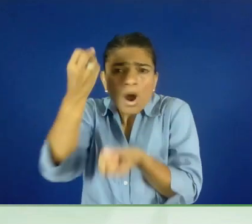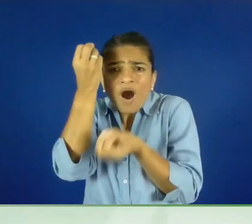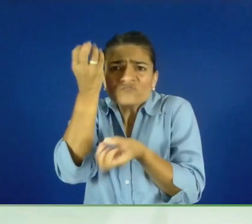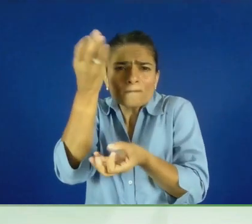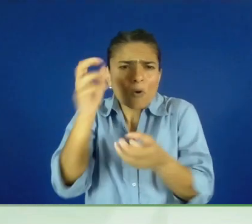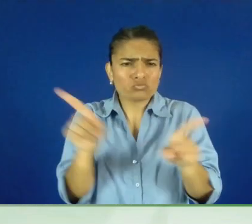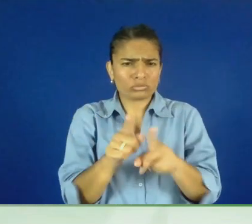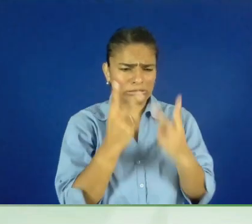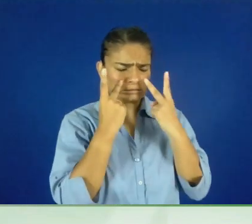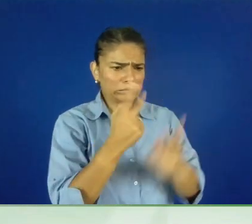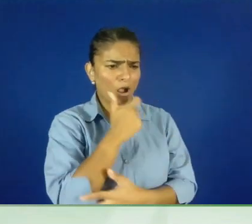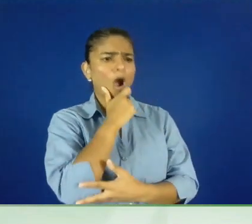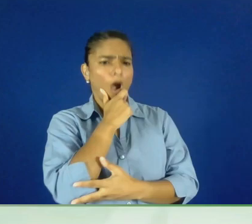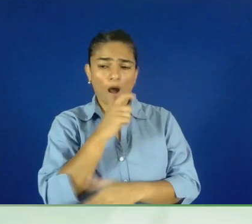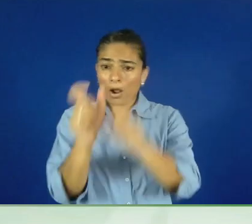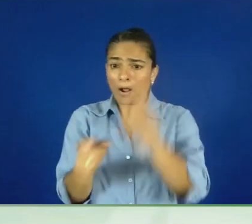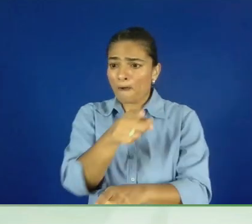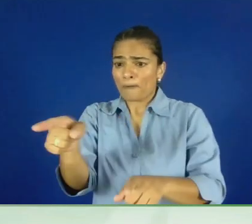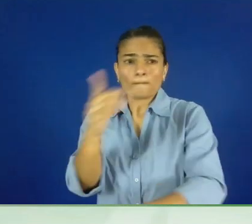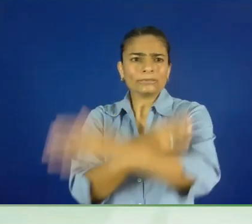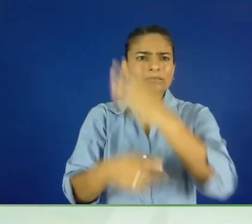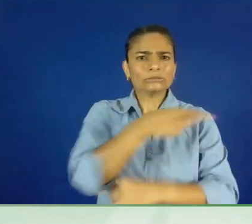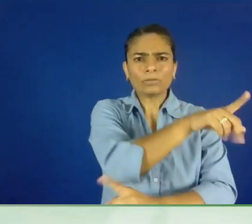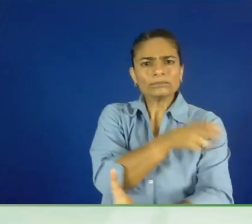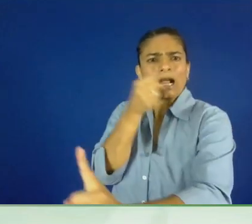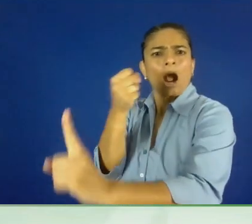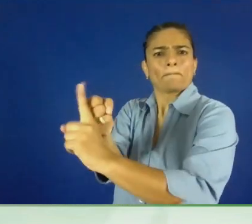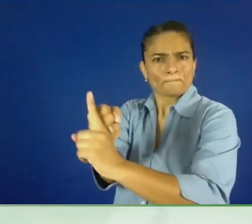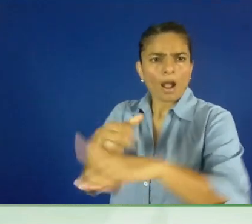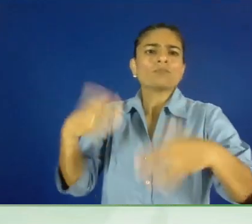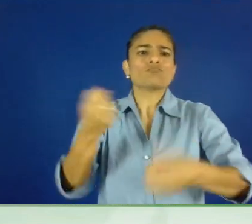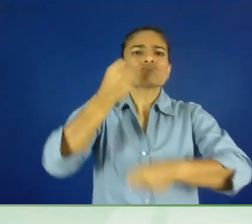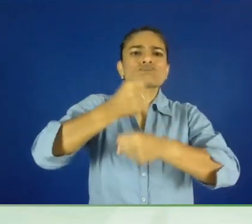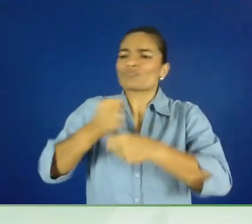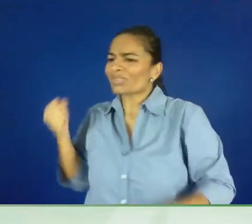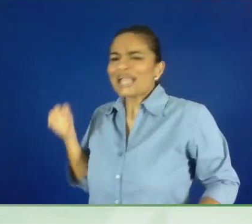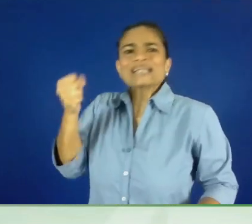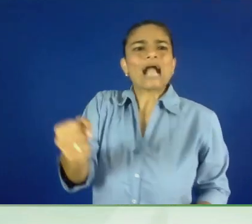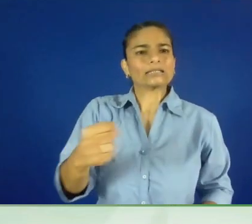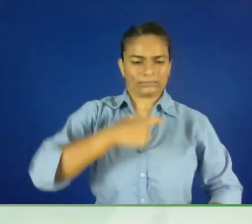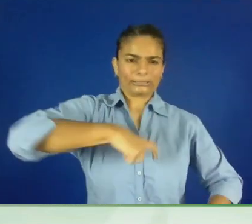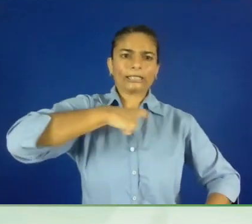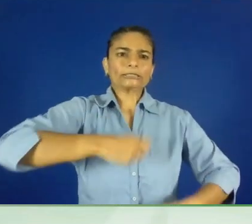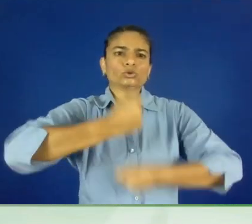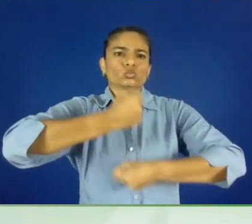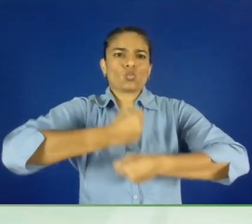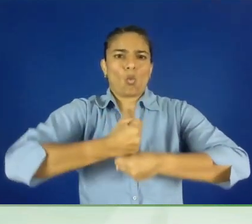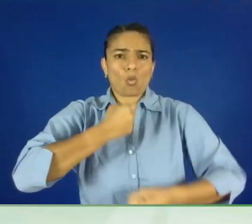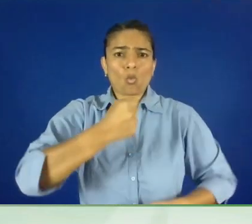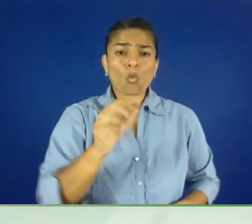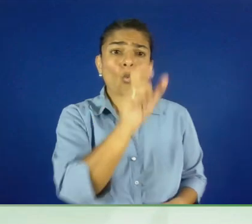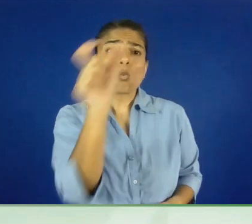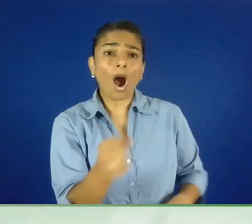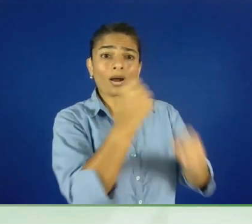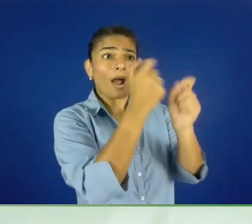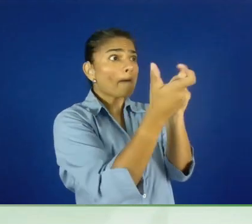because those that have an interest in the economic empowerment and the rights of disabled people haven't got a clue what's going on inside company